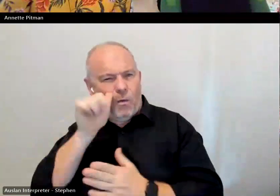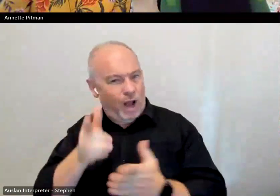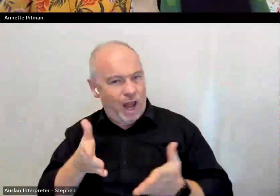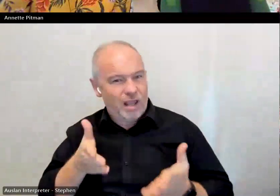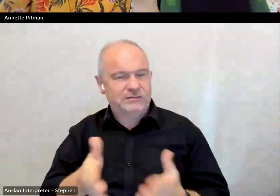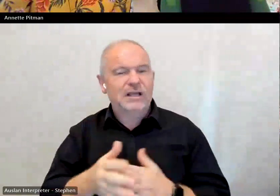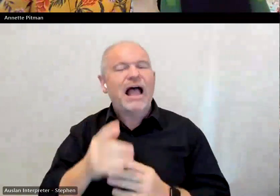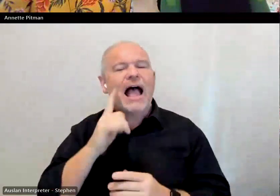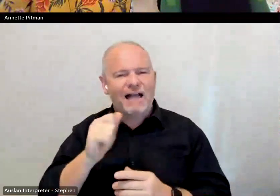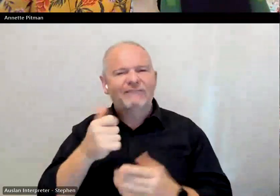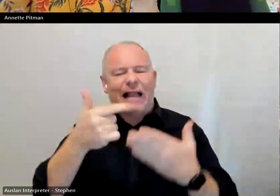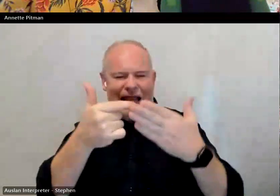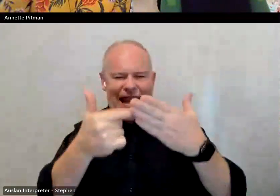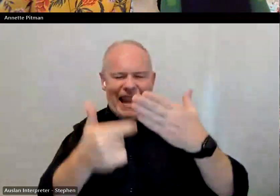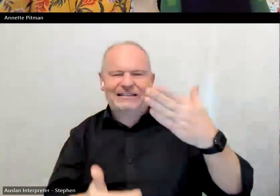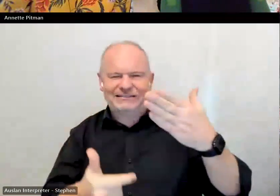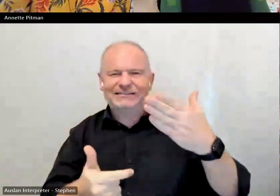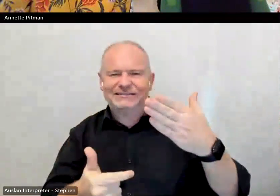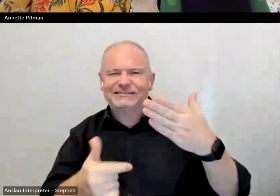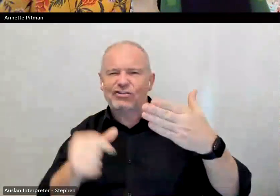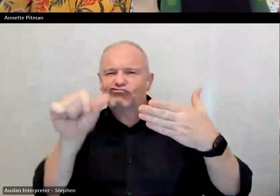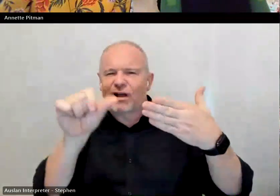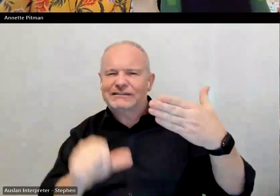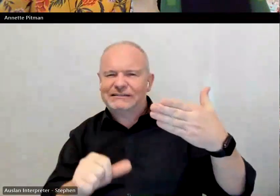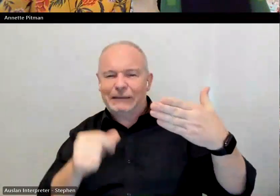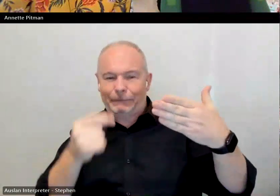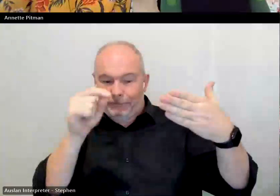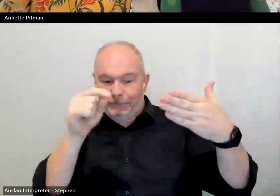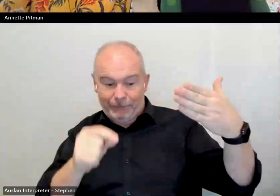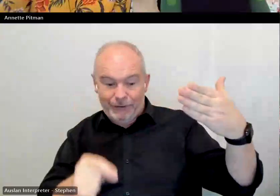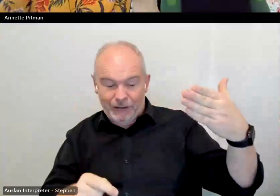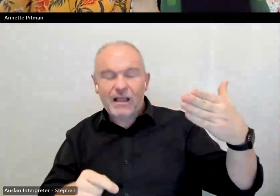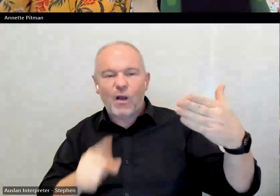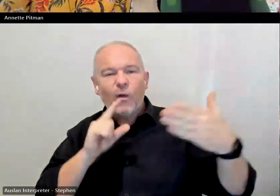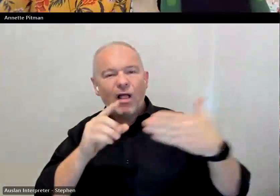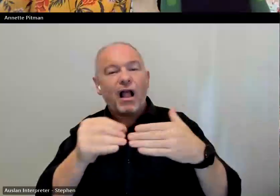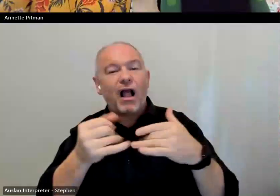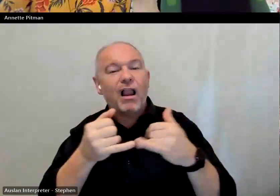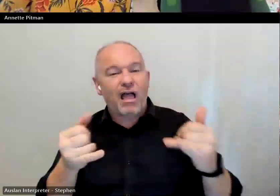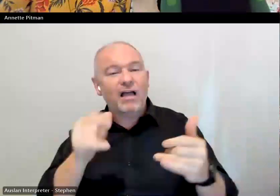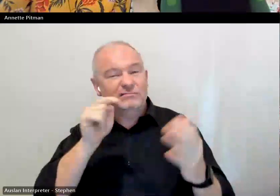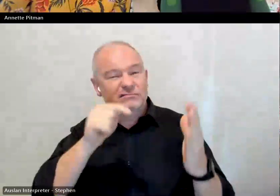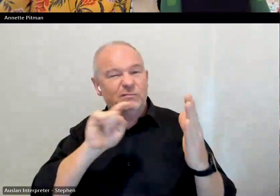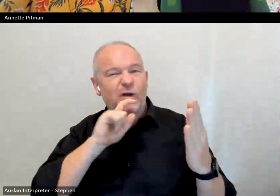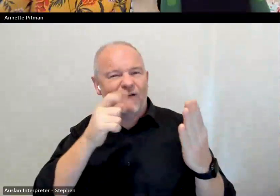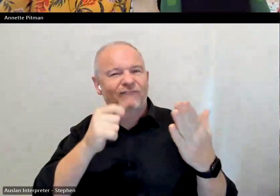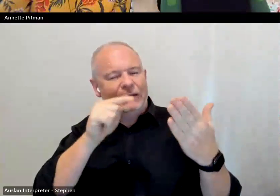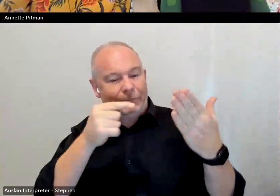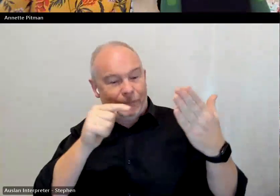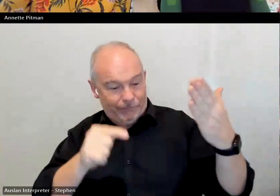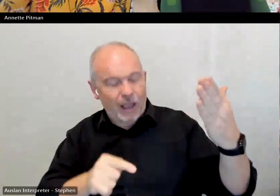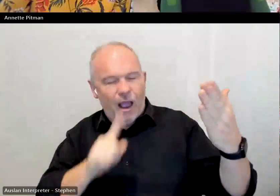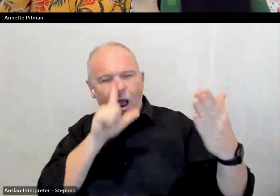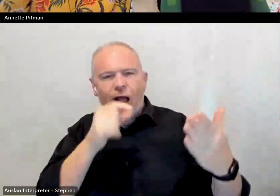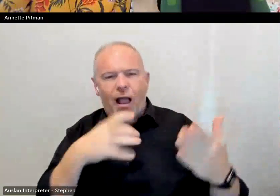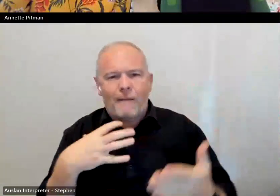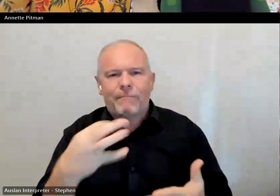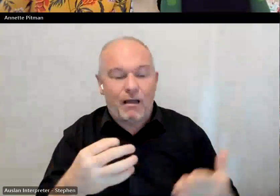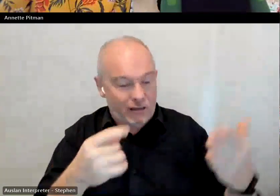series of eligibility criteria that will be released once the guidelines are released, and you'll be able to